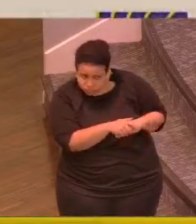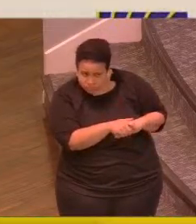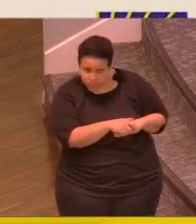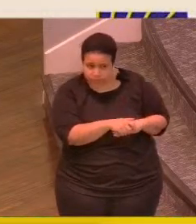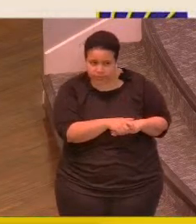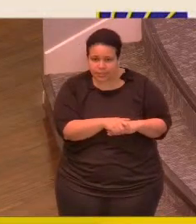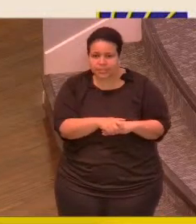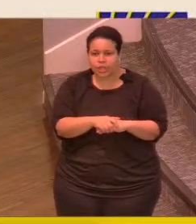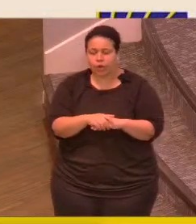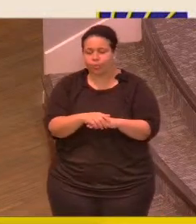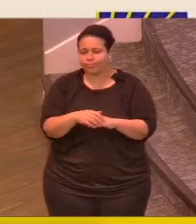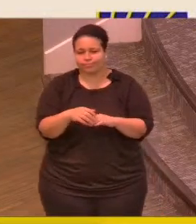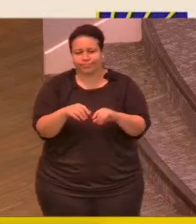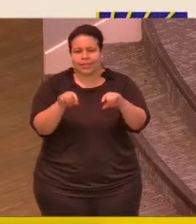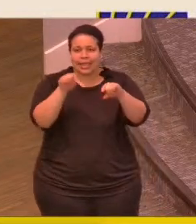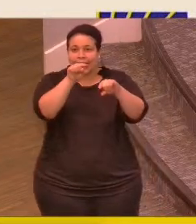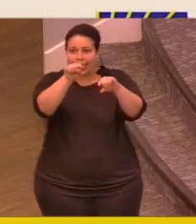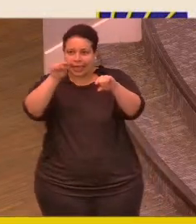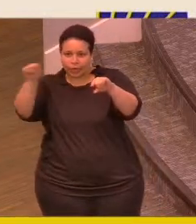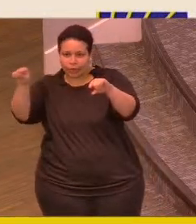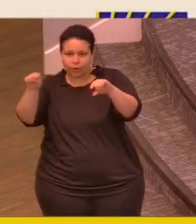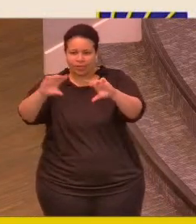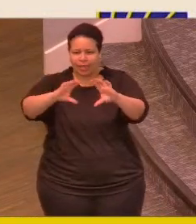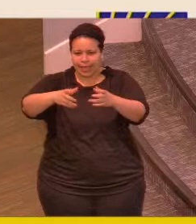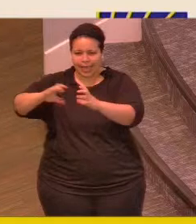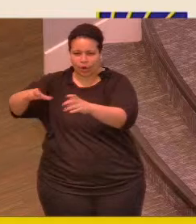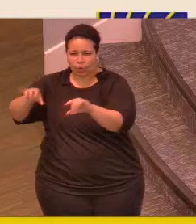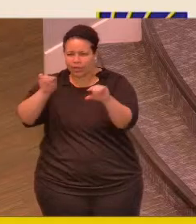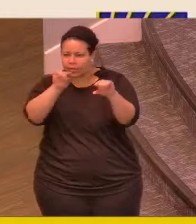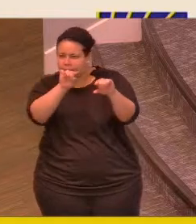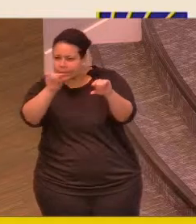funded. Thank you.